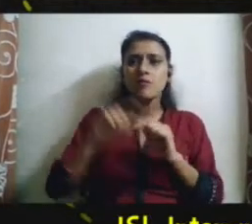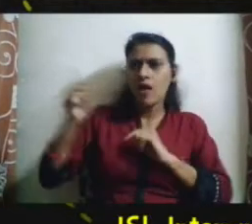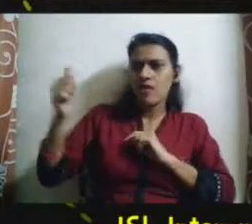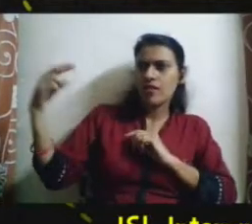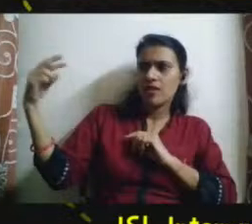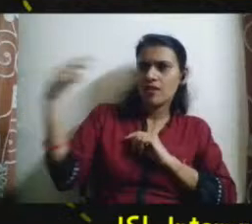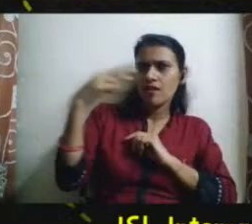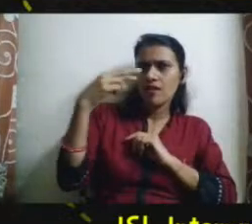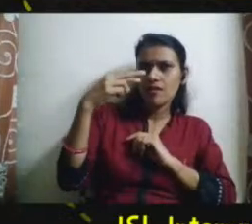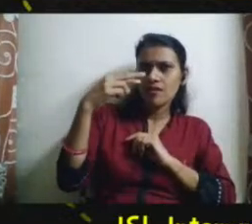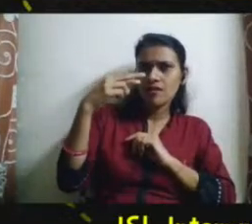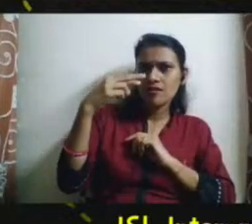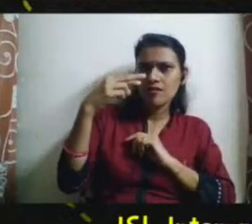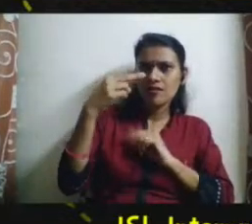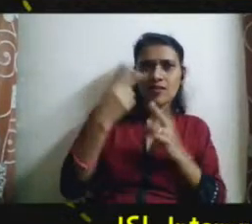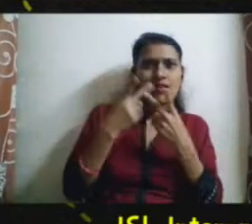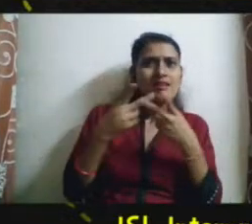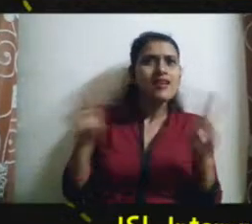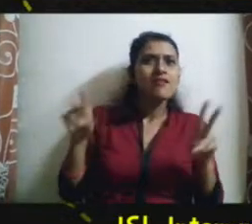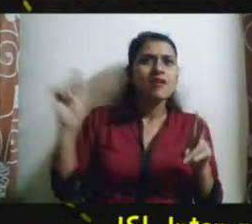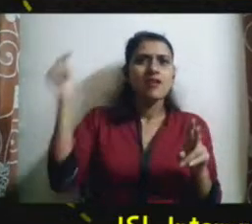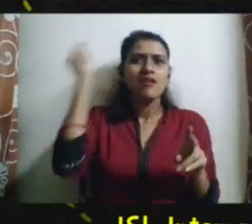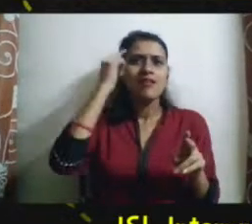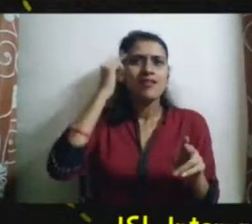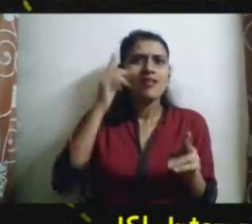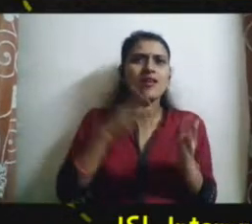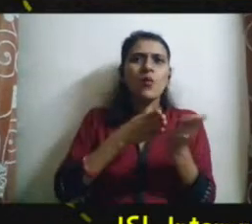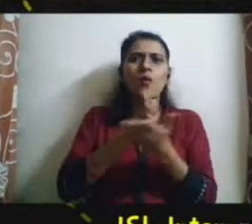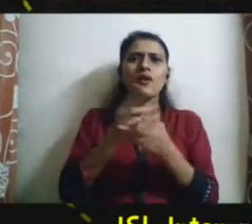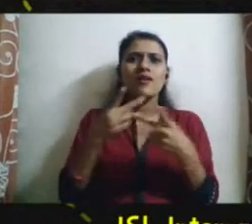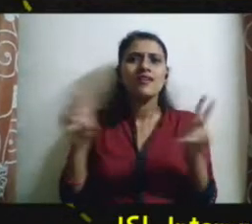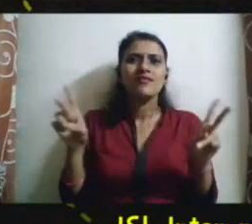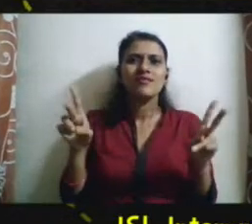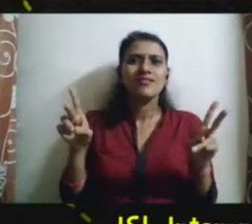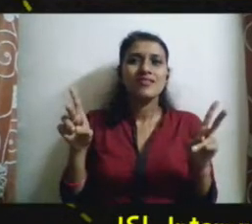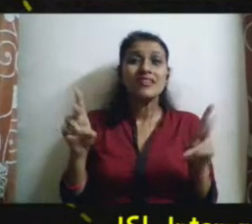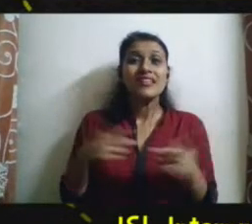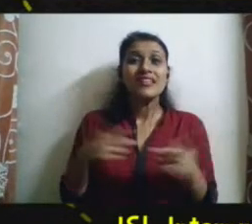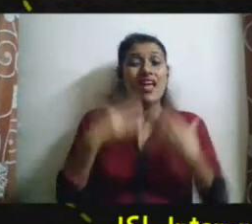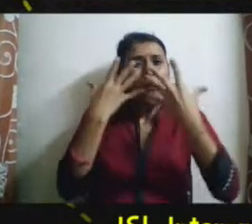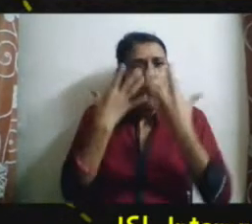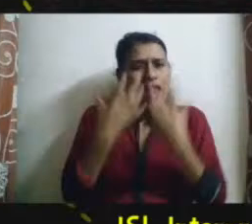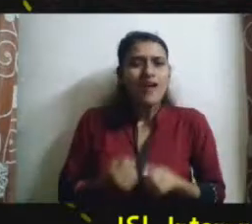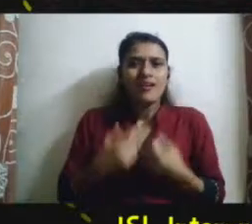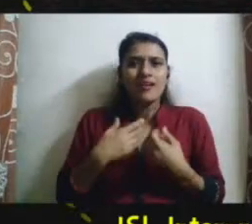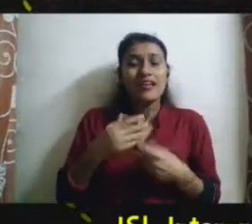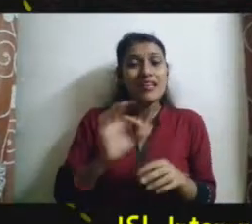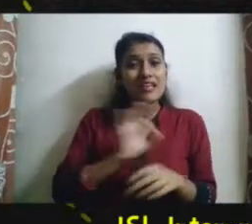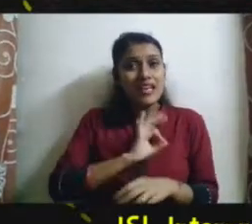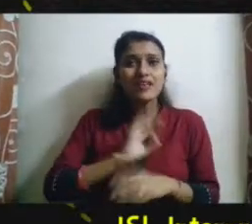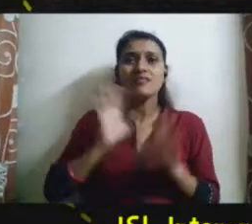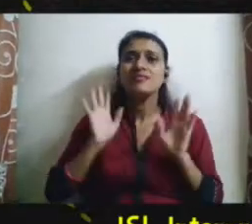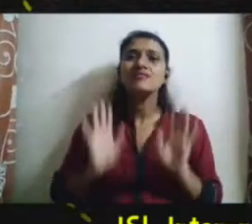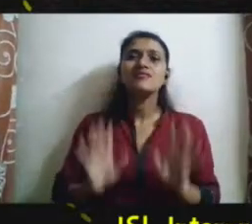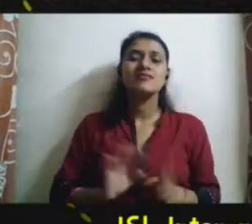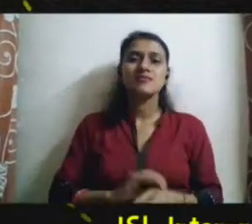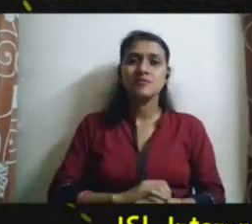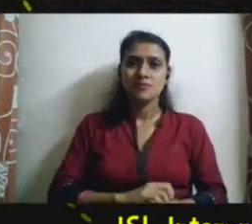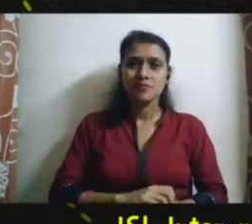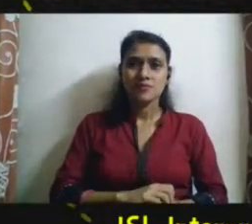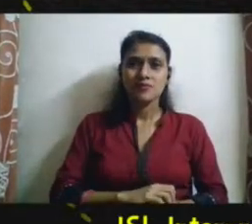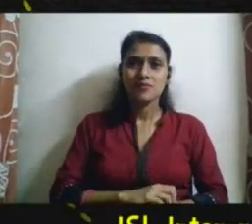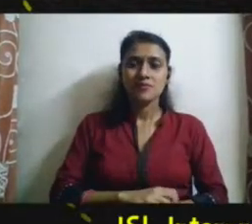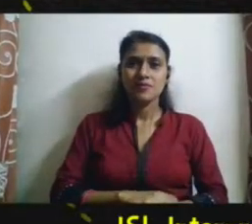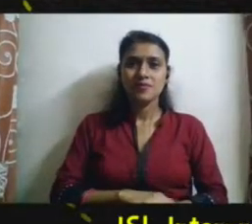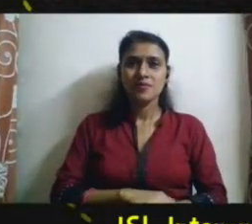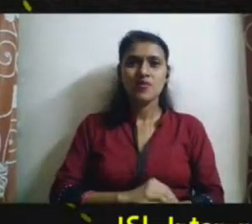deeply melancholic. So I like that quality, I like the fact that with all